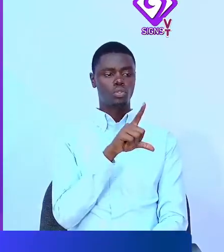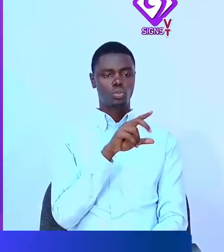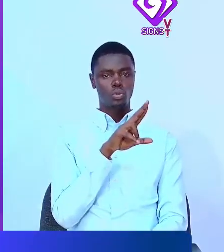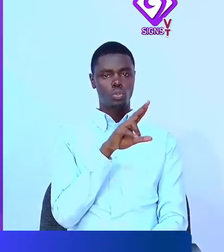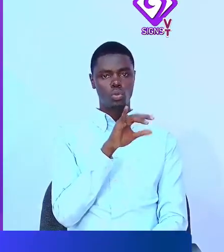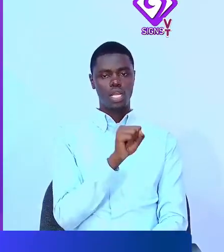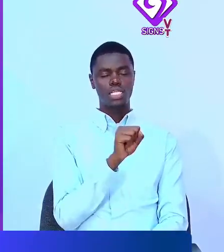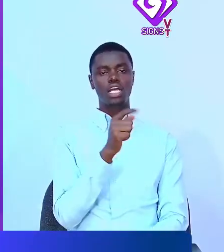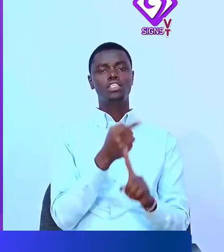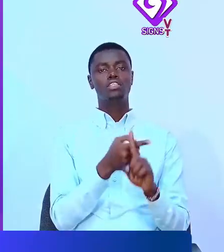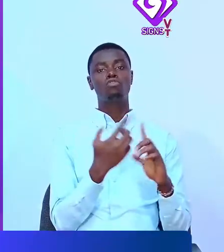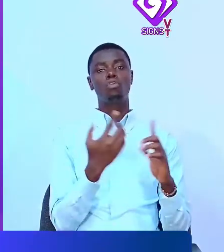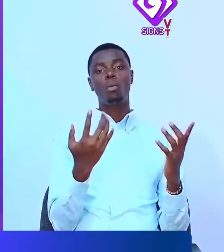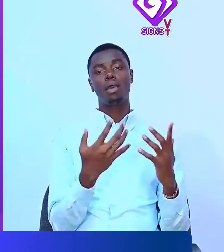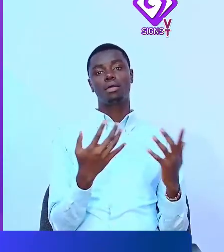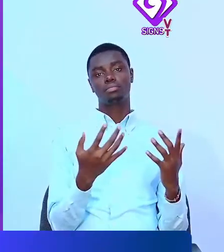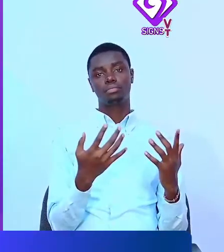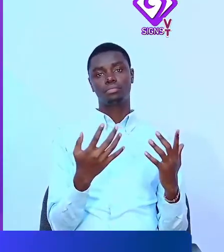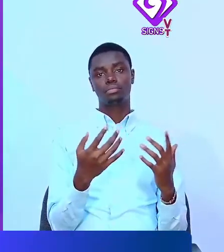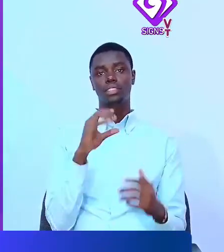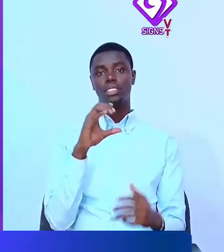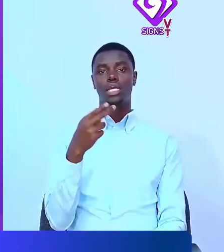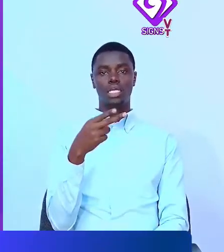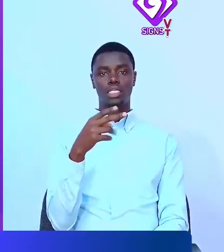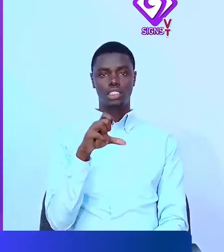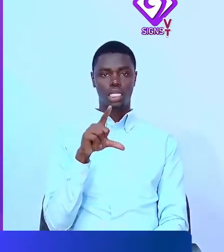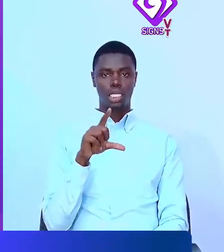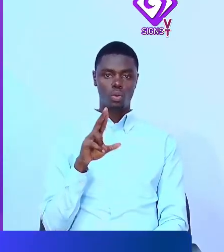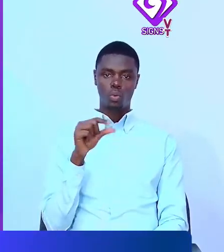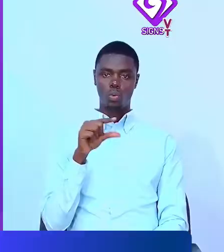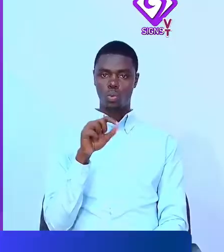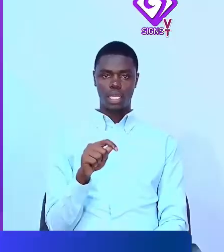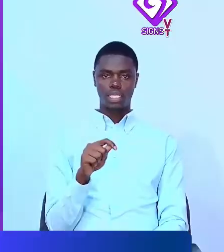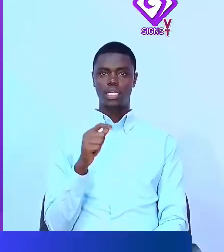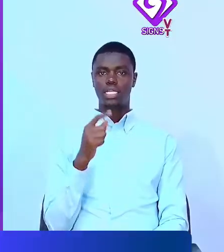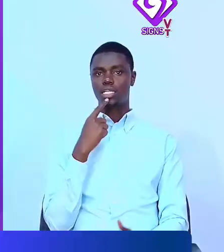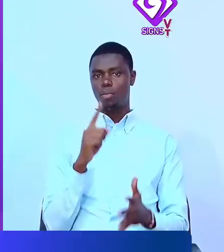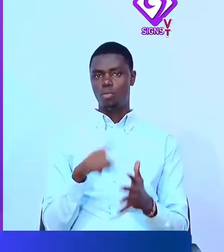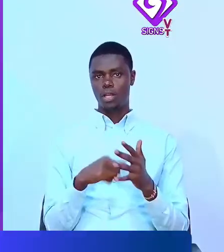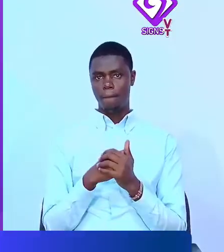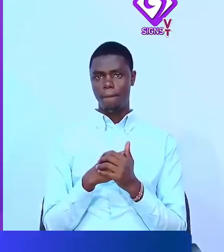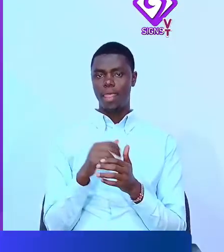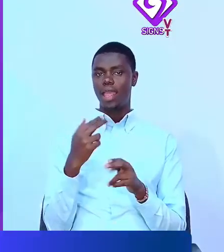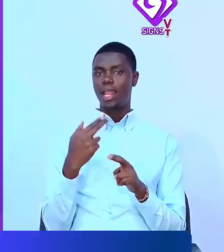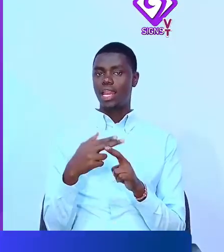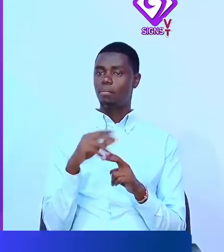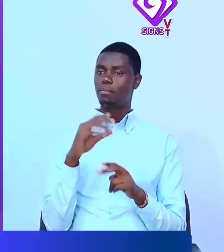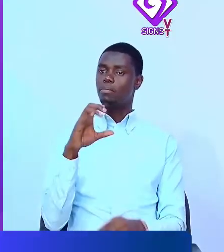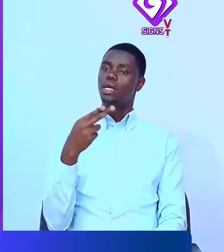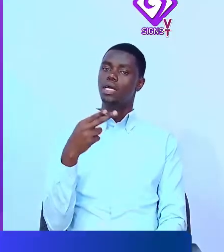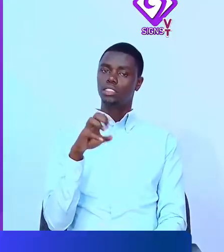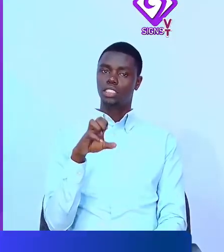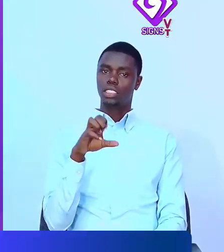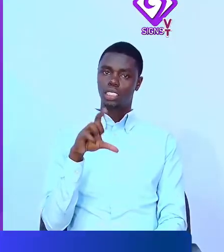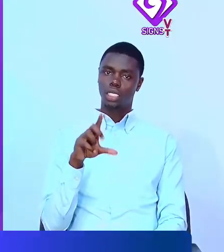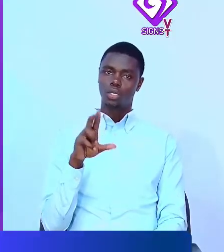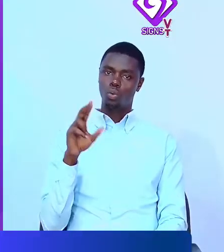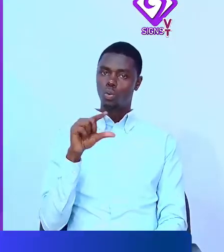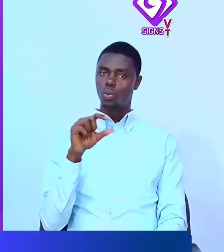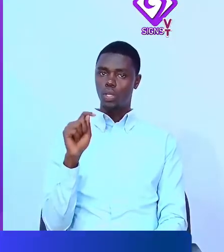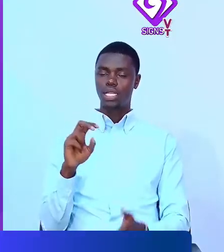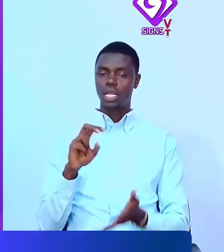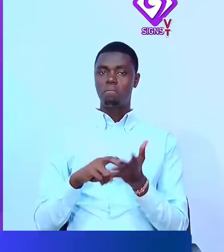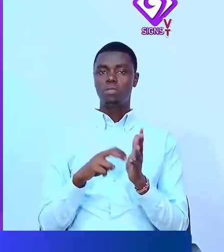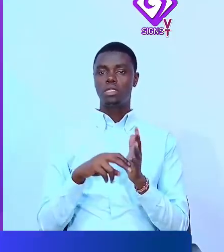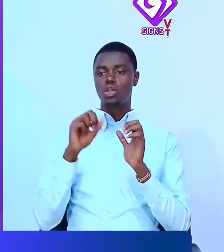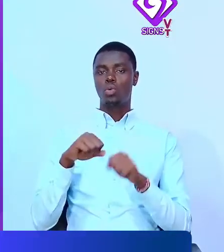is he coming from? Chelugate, I was told by some Gen Zs that the name called Chelugate means you can get it.